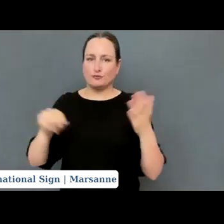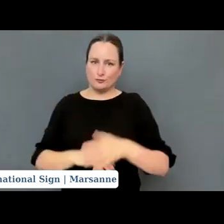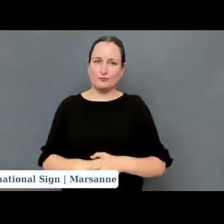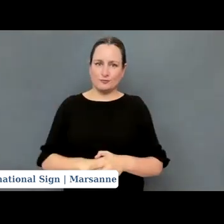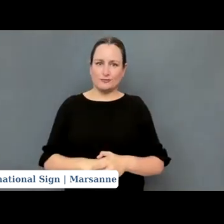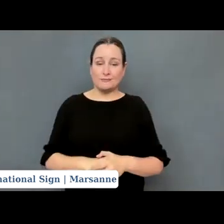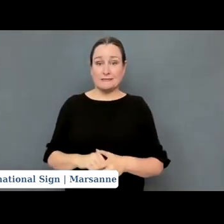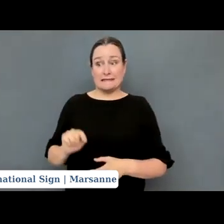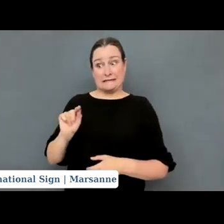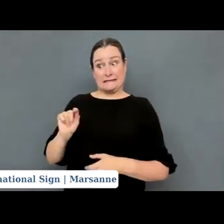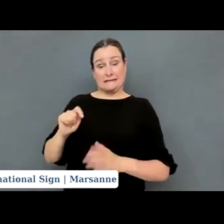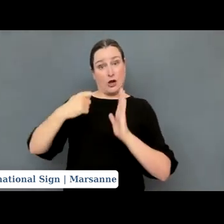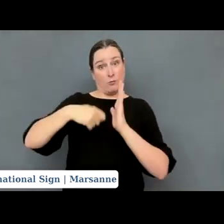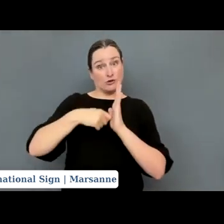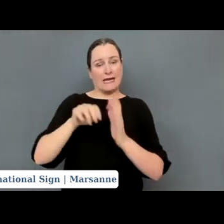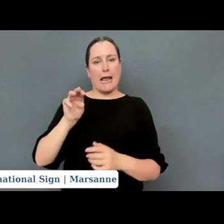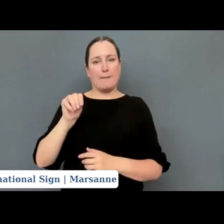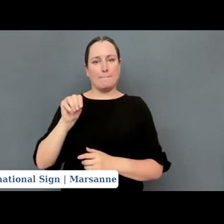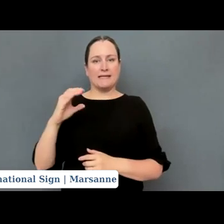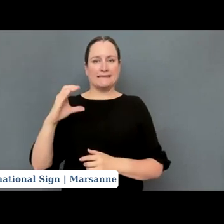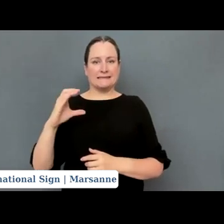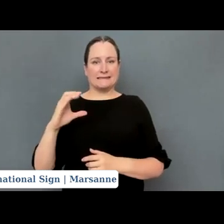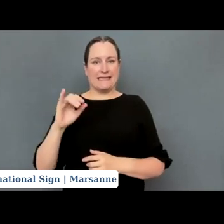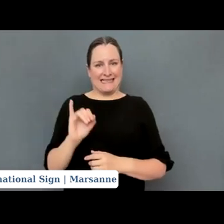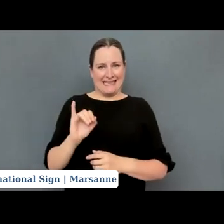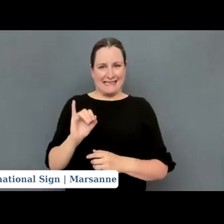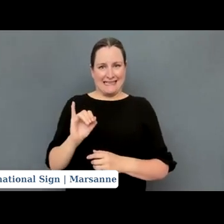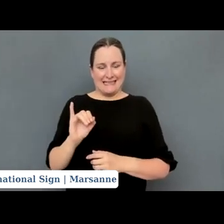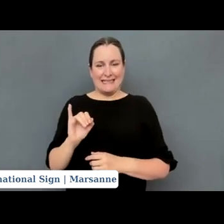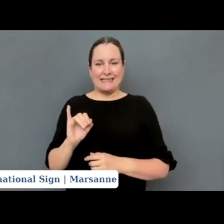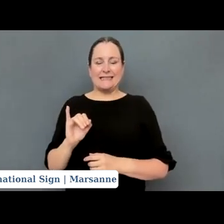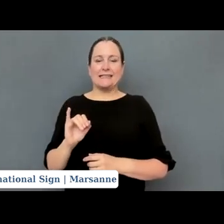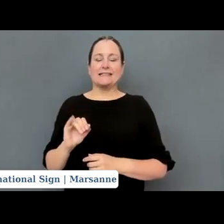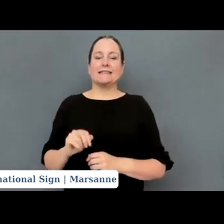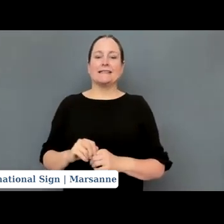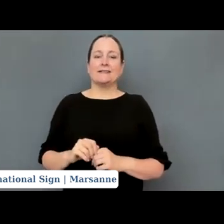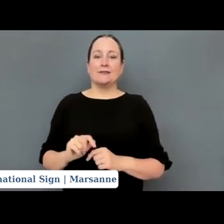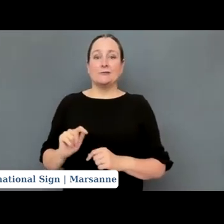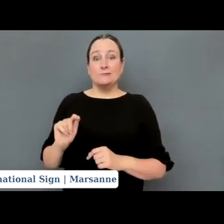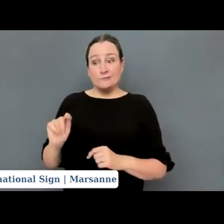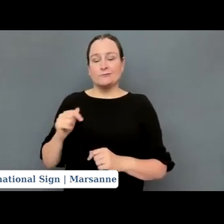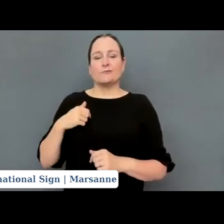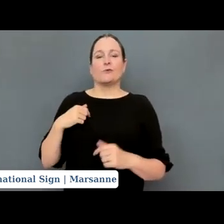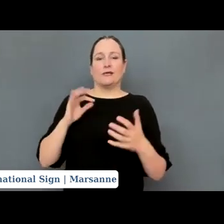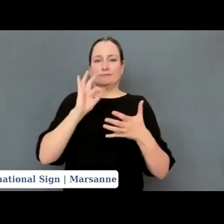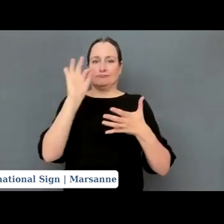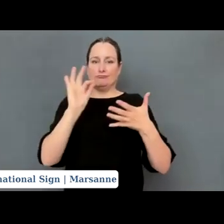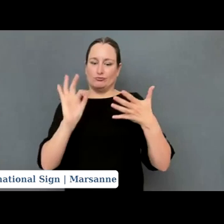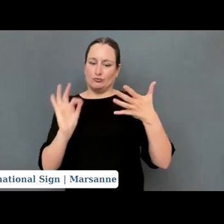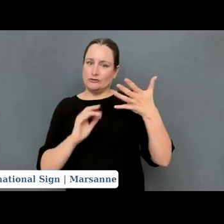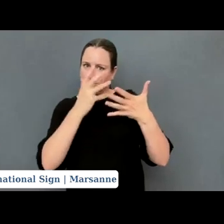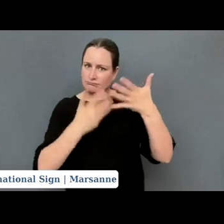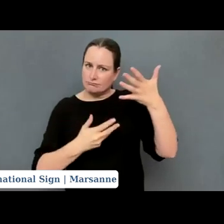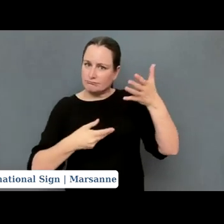thus anonymous questionnaires. We sit down with the beneficiary too, with our